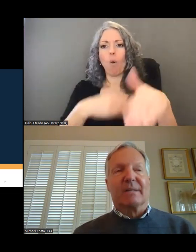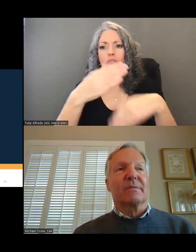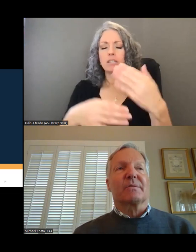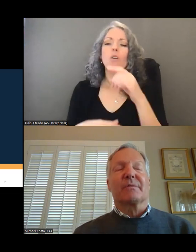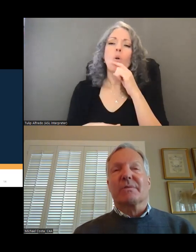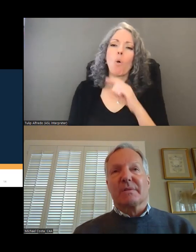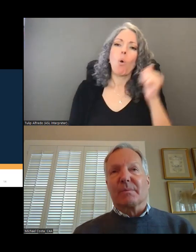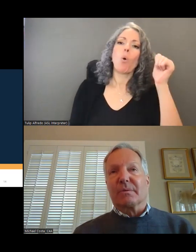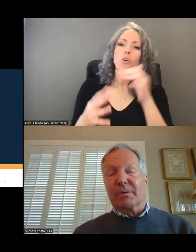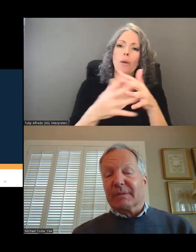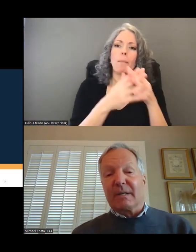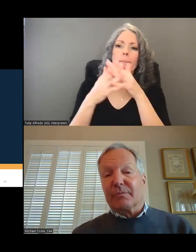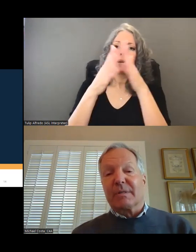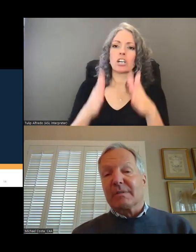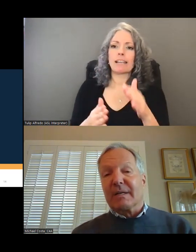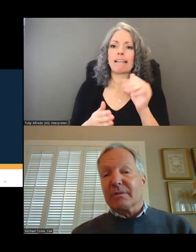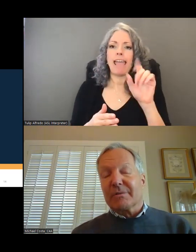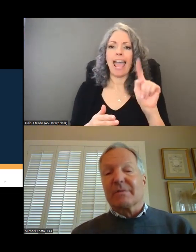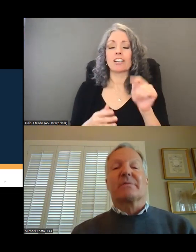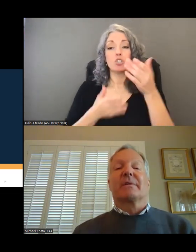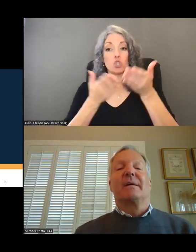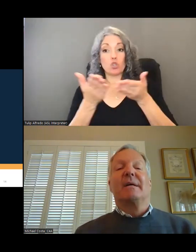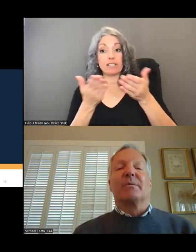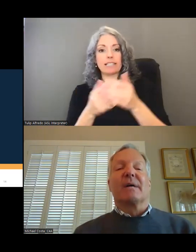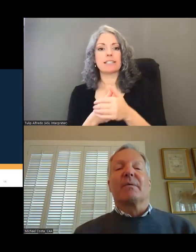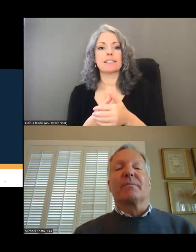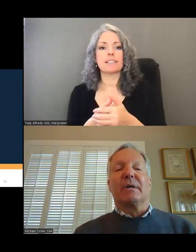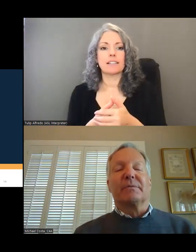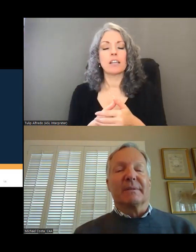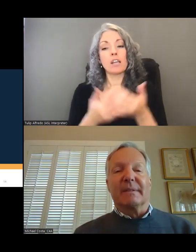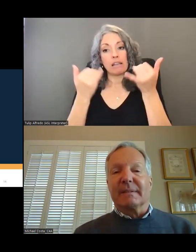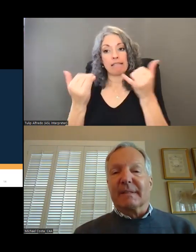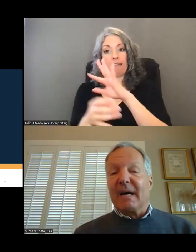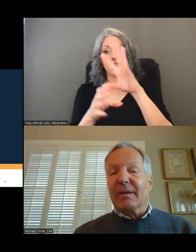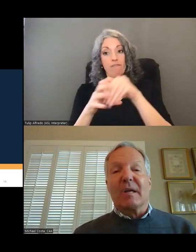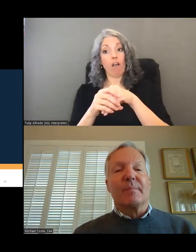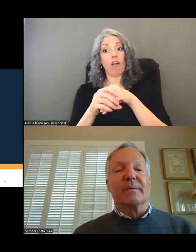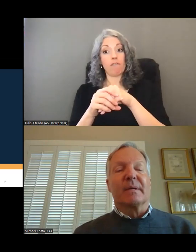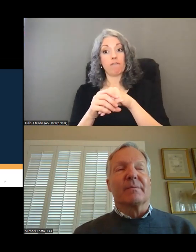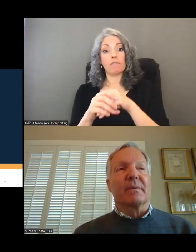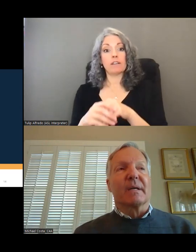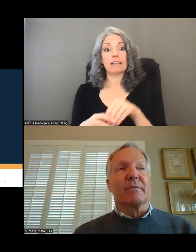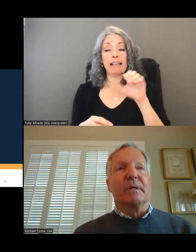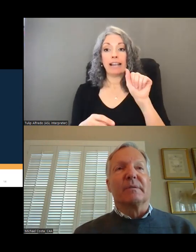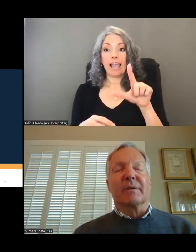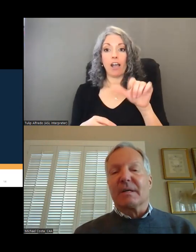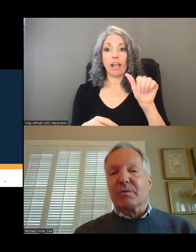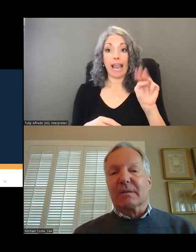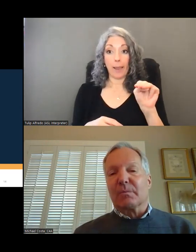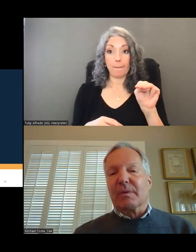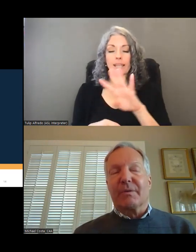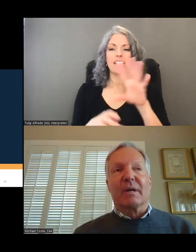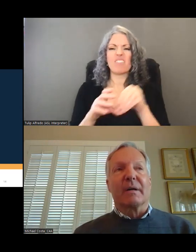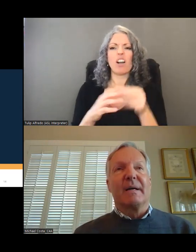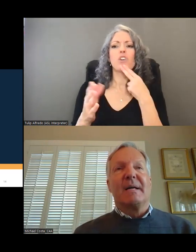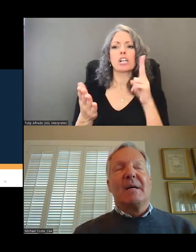Americans Act services. We do Older Californians Act services. We're now involved in CalAIM and getting involved in